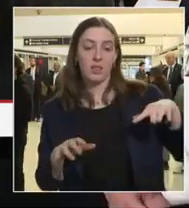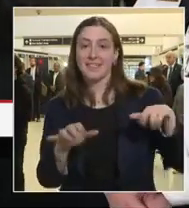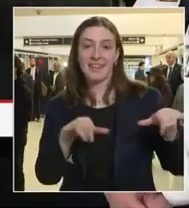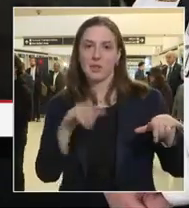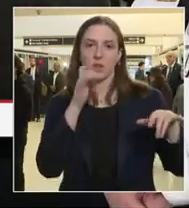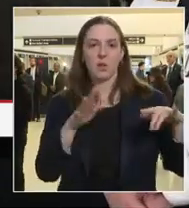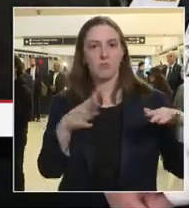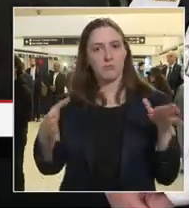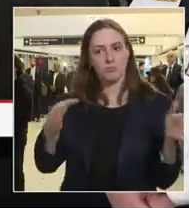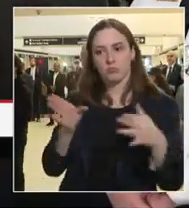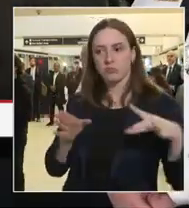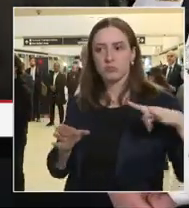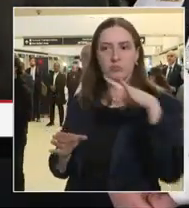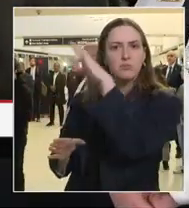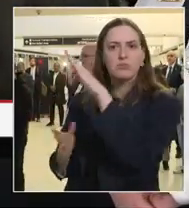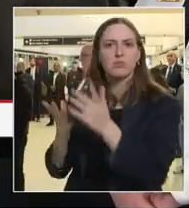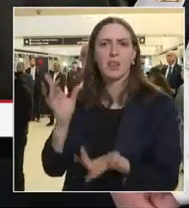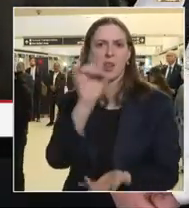Well, I mean,